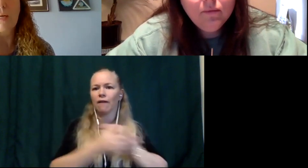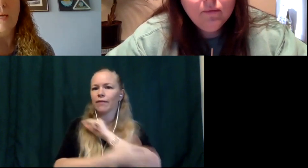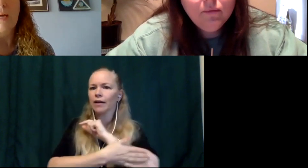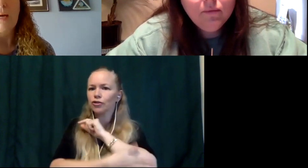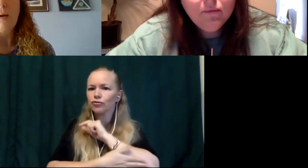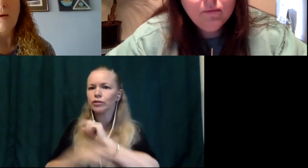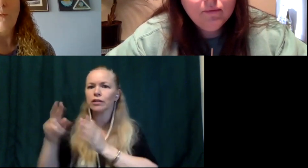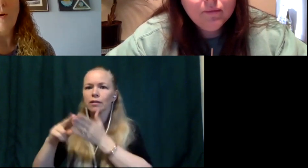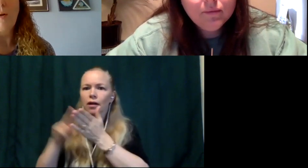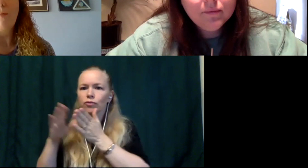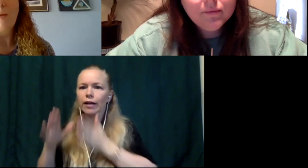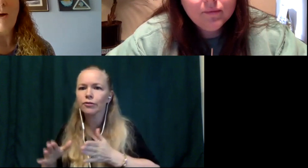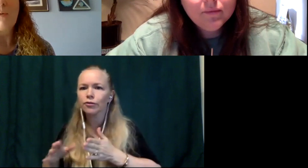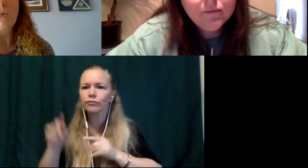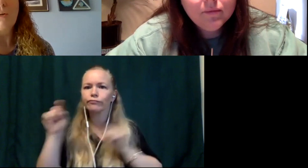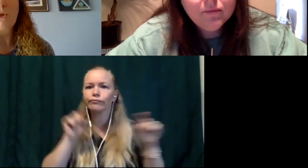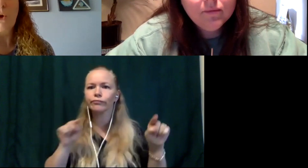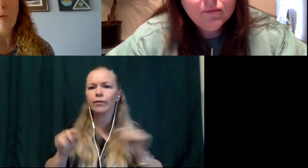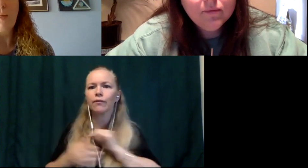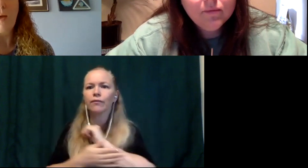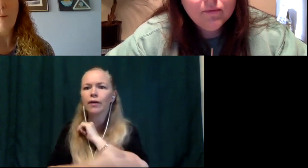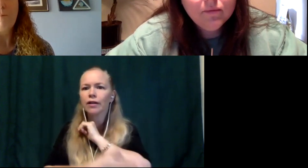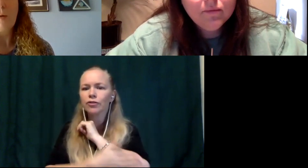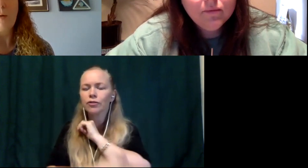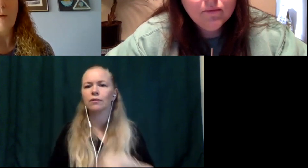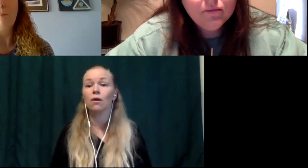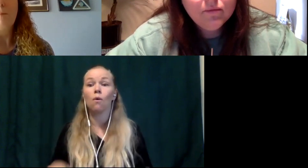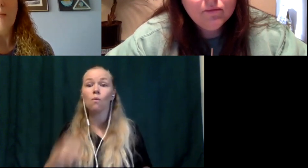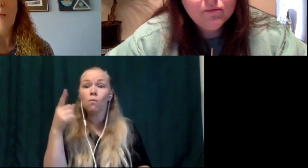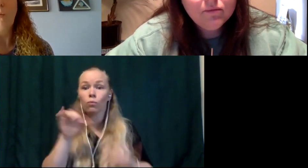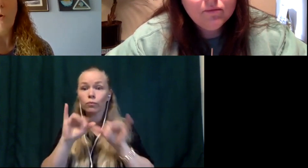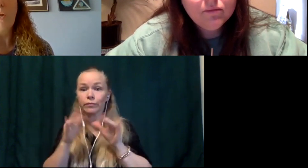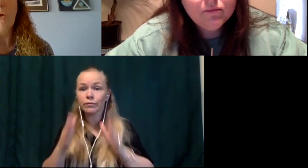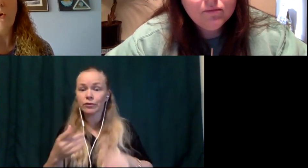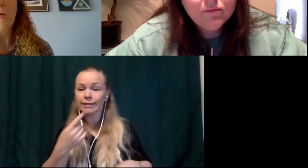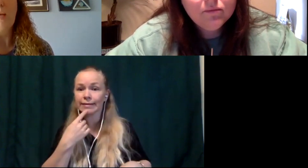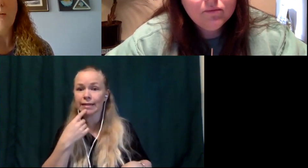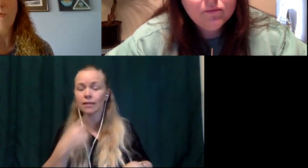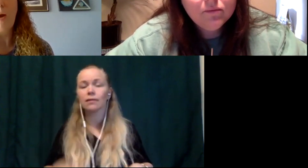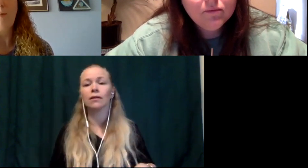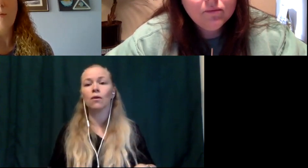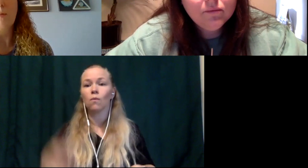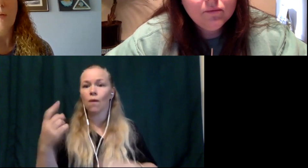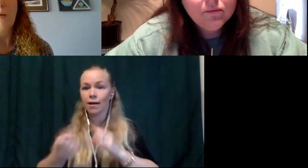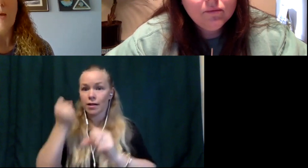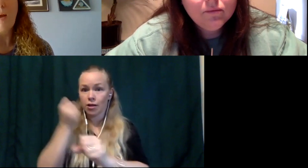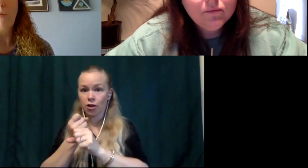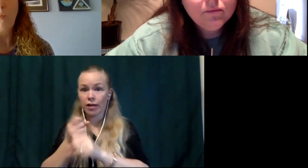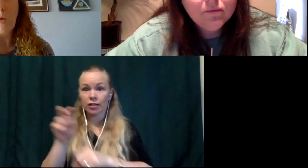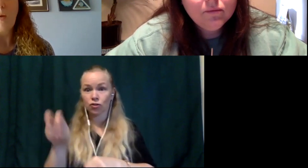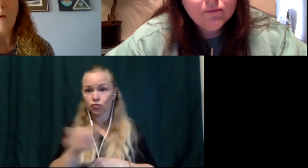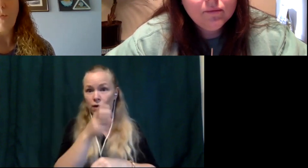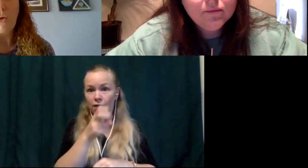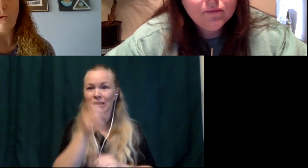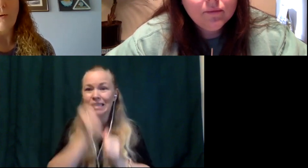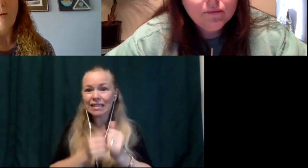country. One of the Apollo engineers told me that one year he traveled every